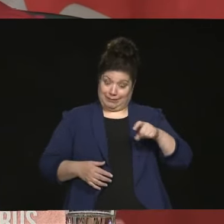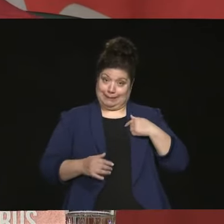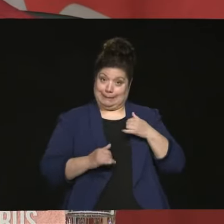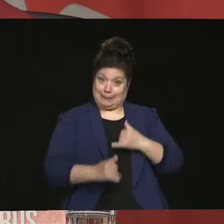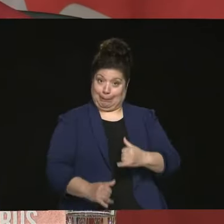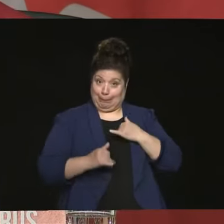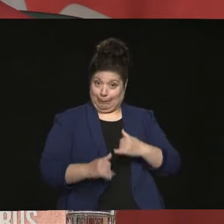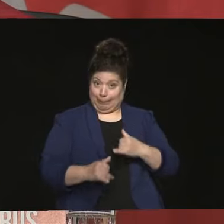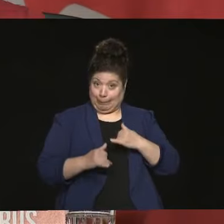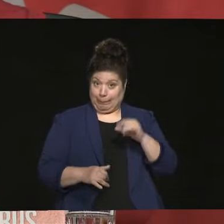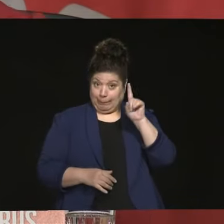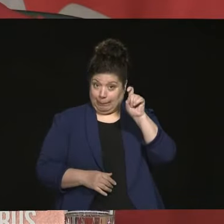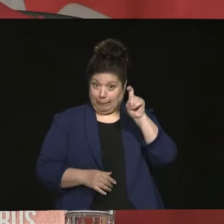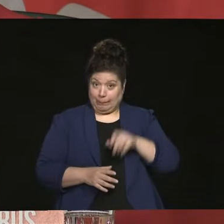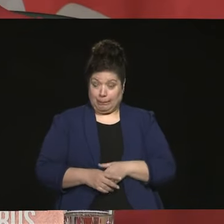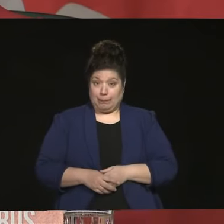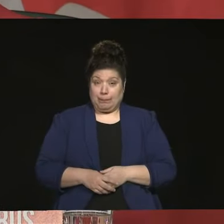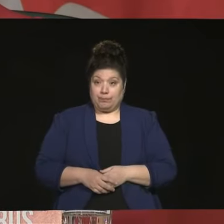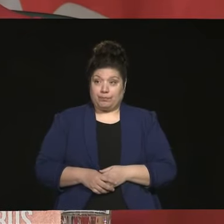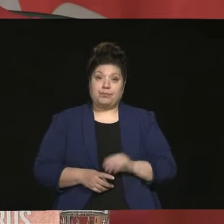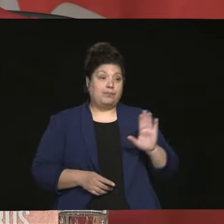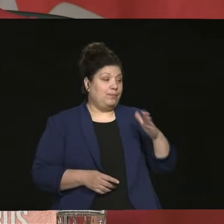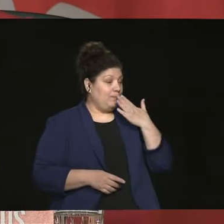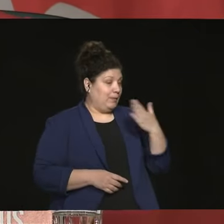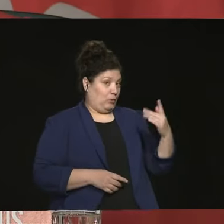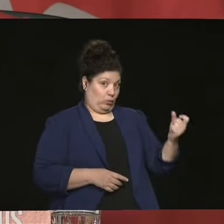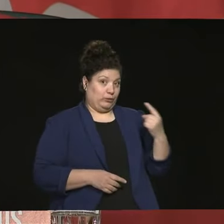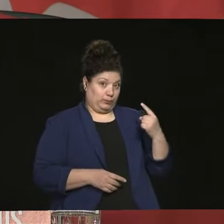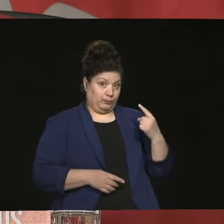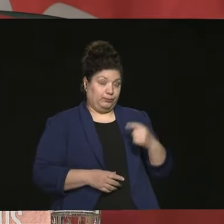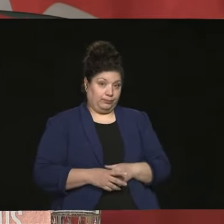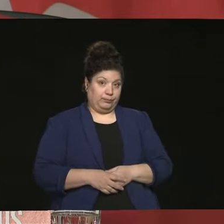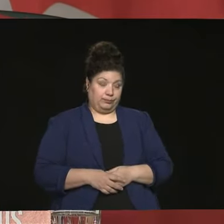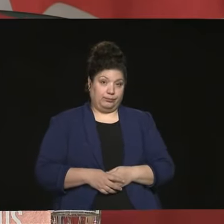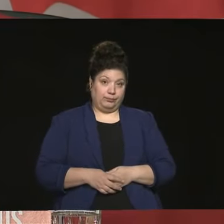So thank you for the question. And I'm